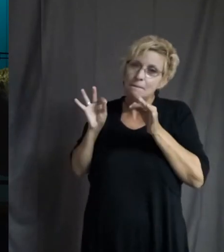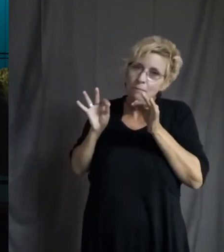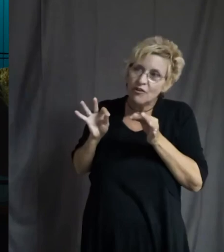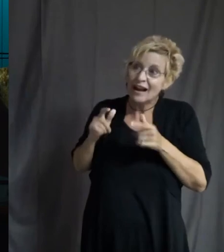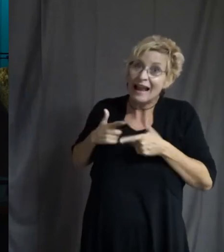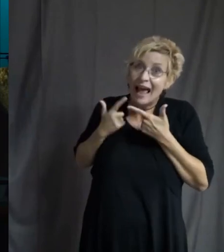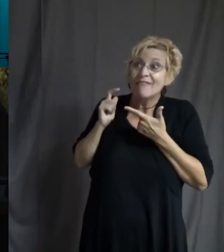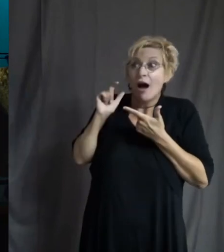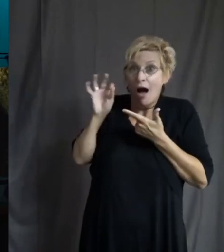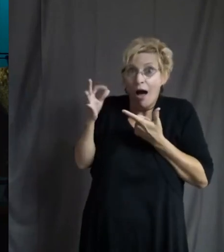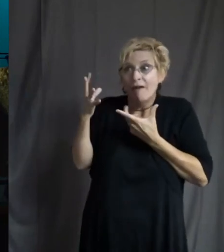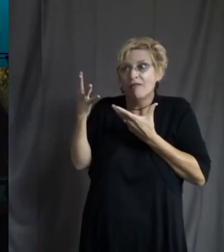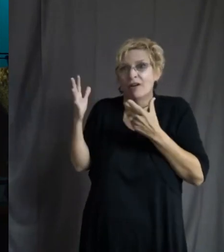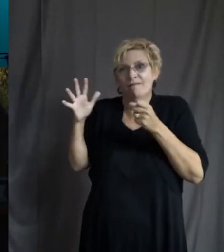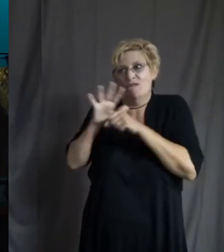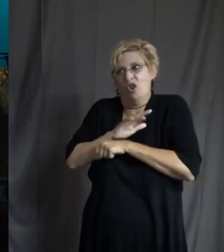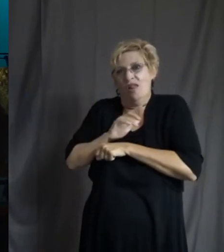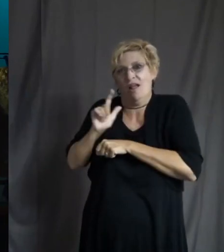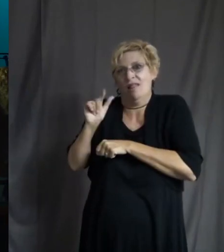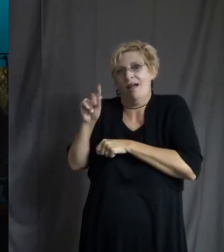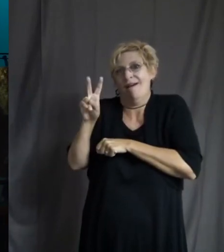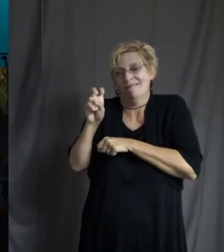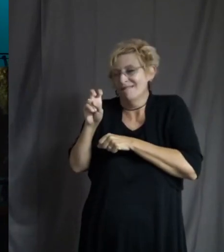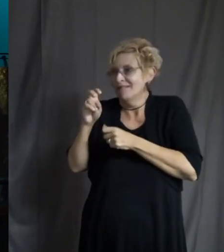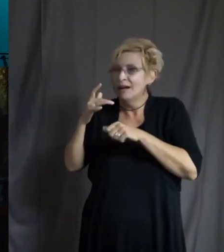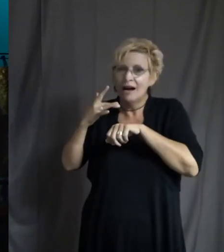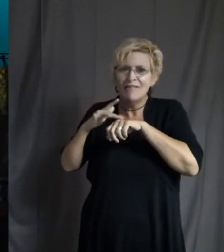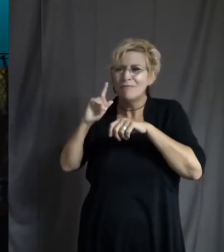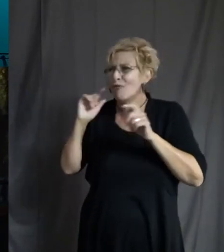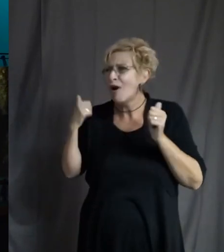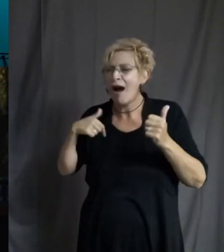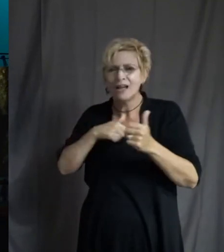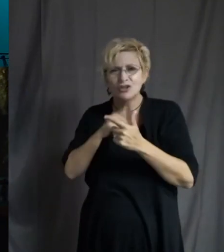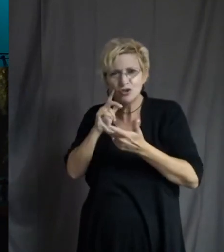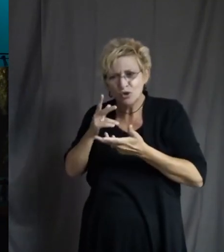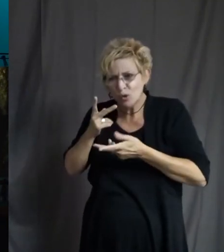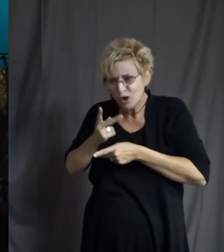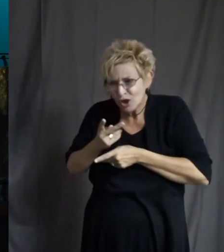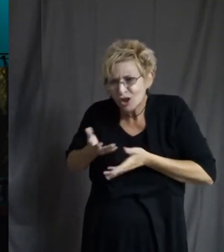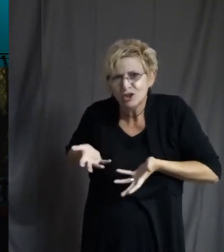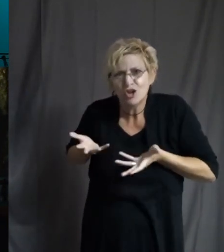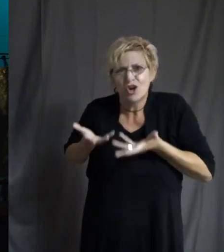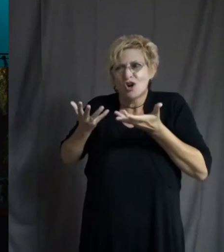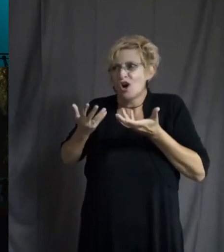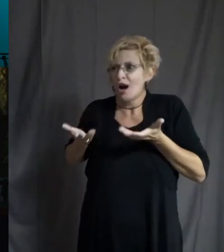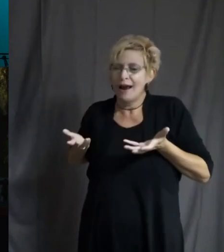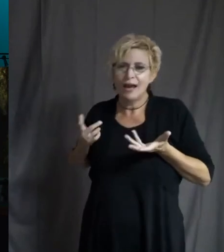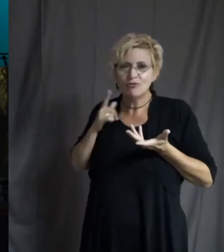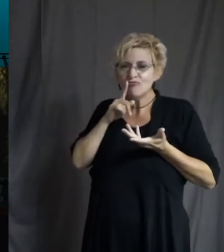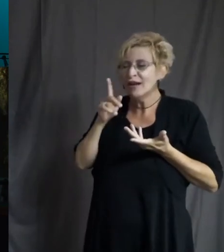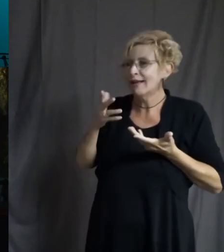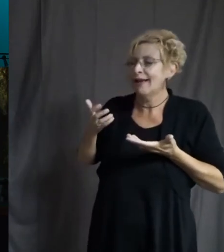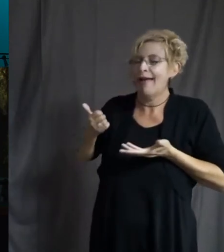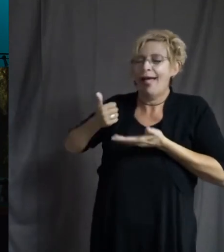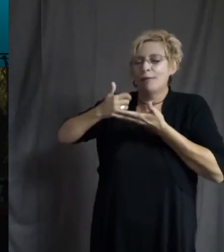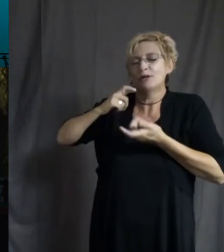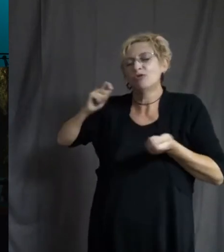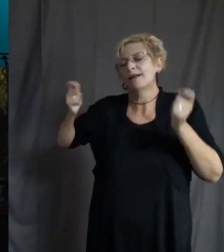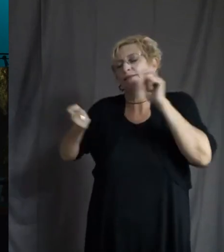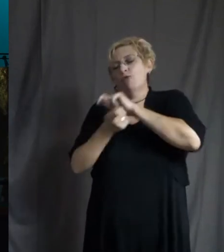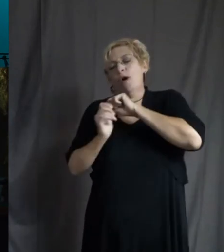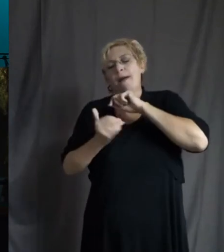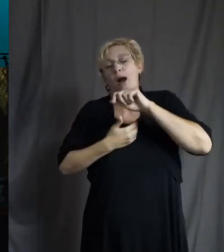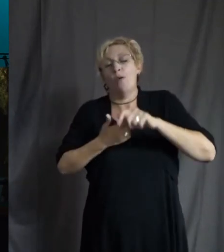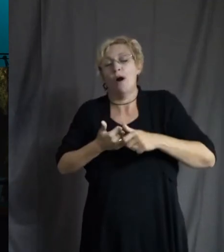life, but there is such thing as that perfect life of love that is available to each of us to nurture,